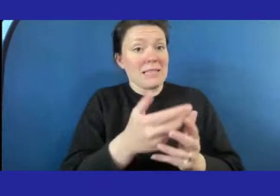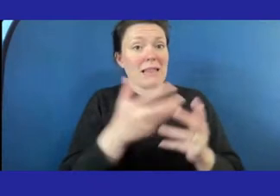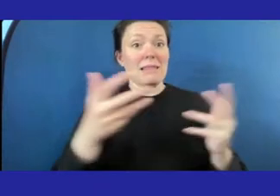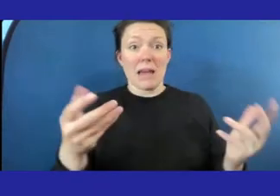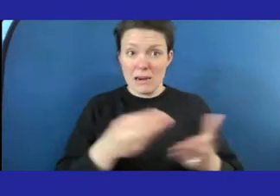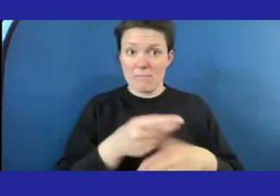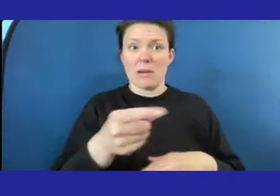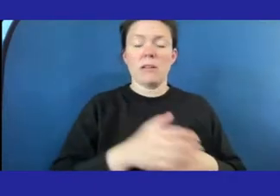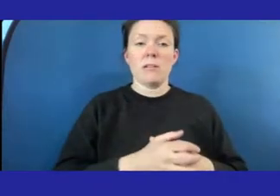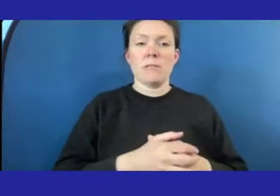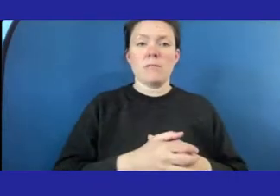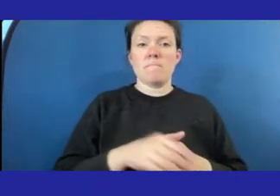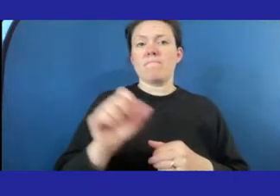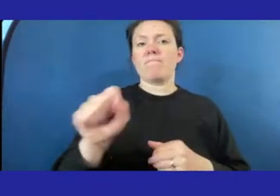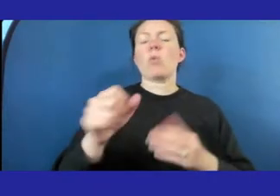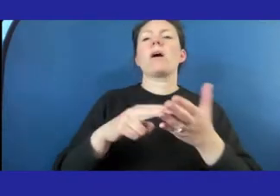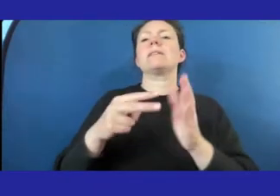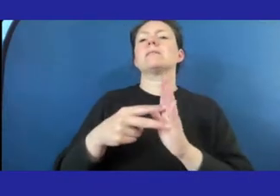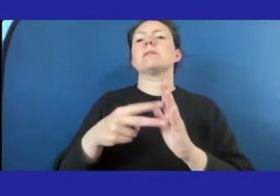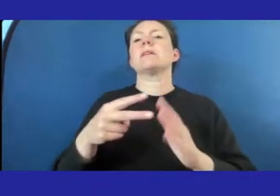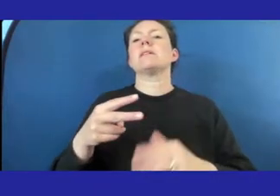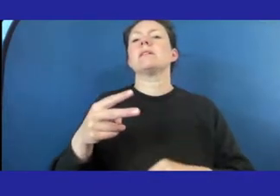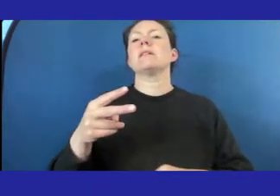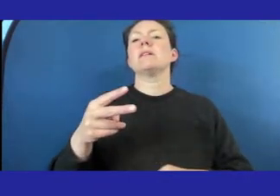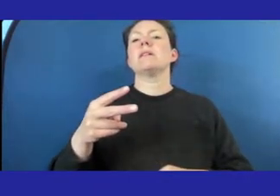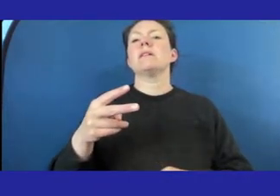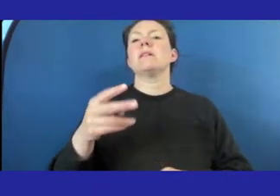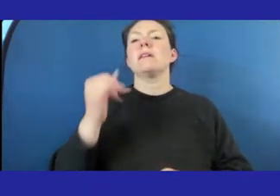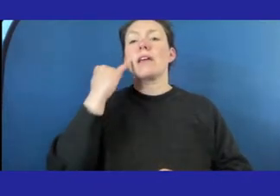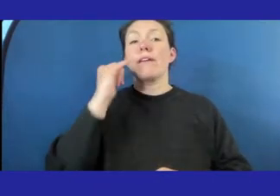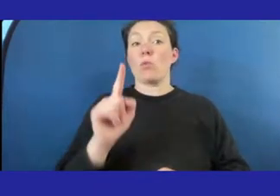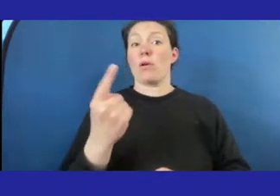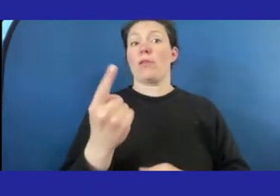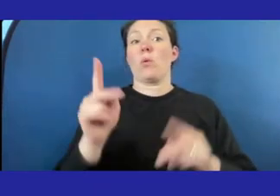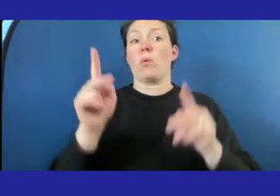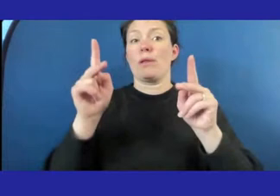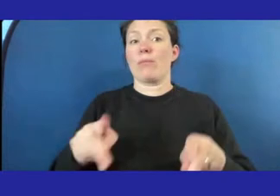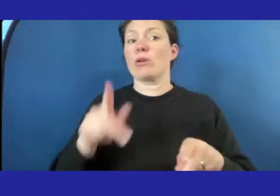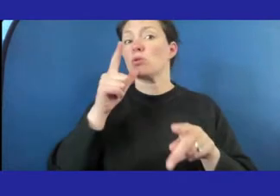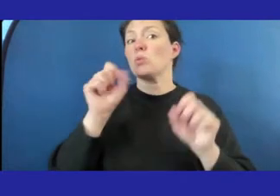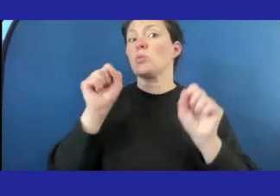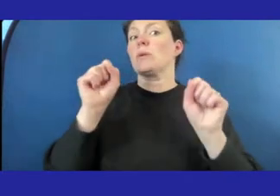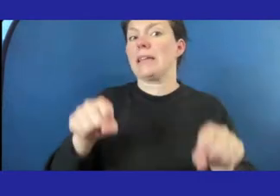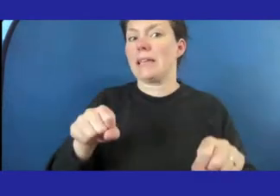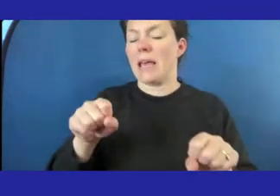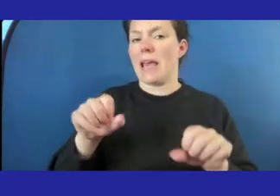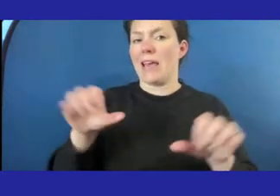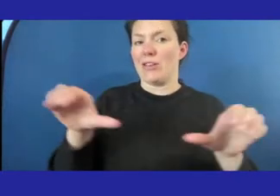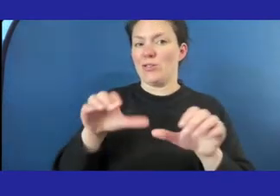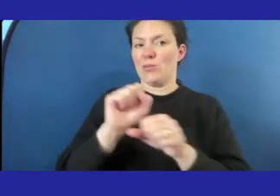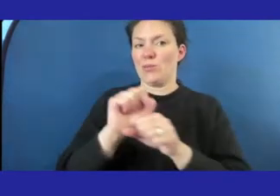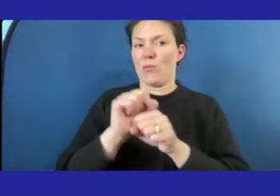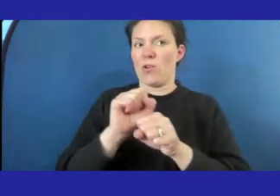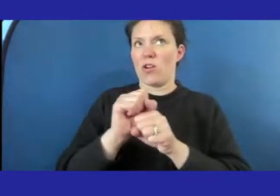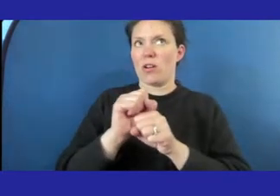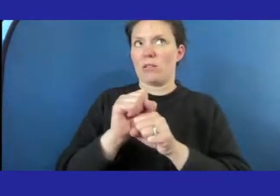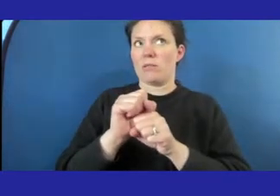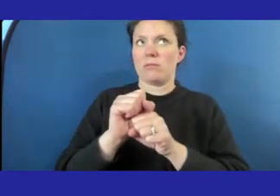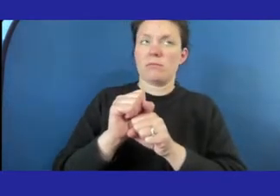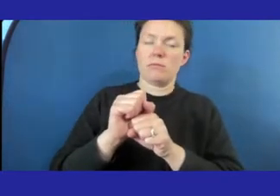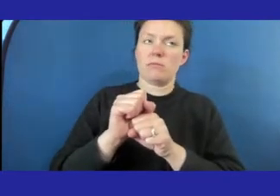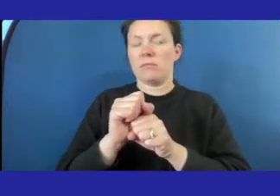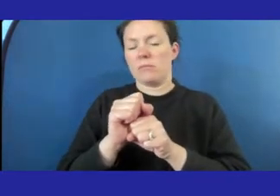like, if you're basically being the only person that can do this work. So